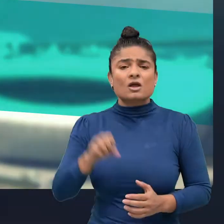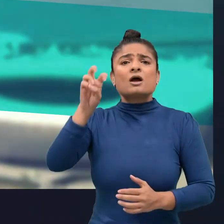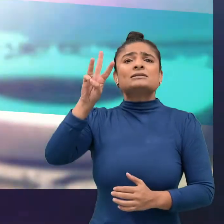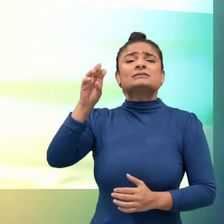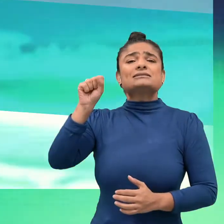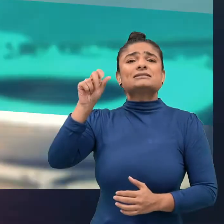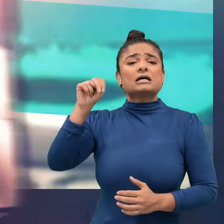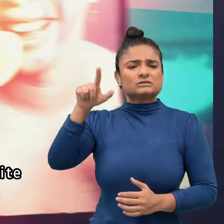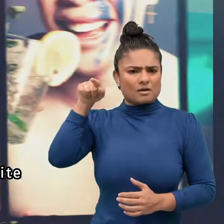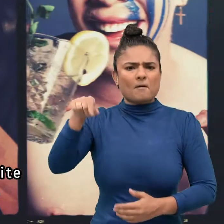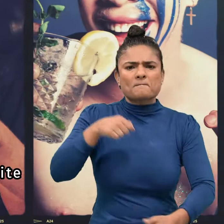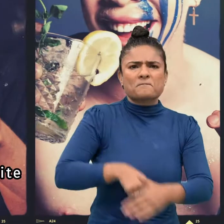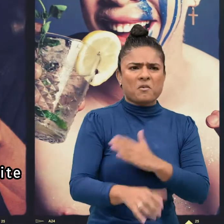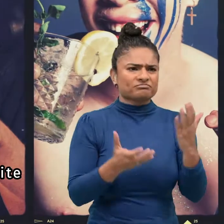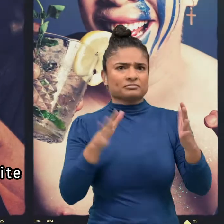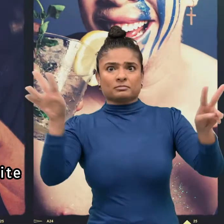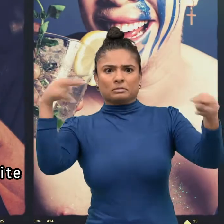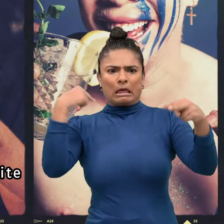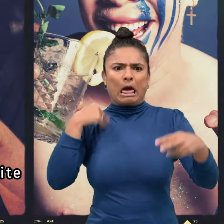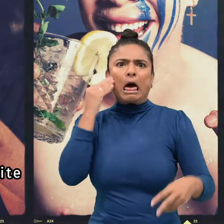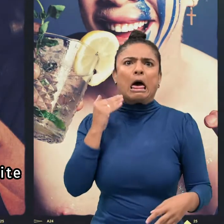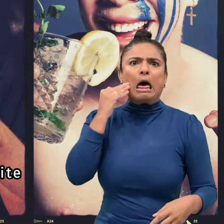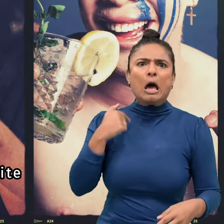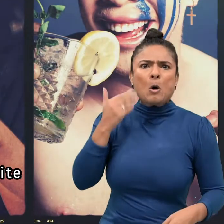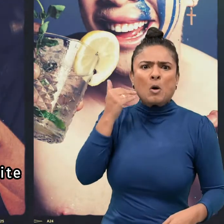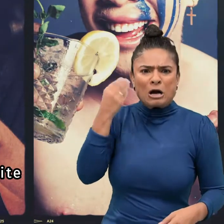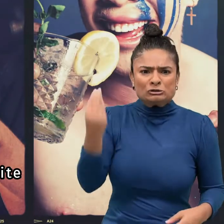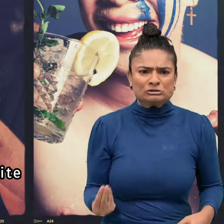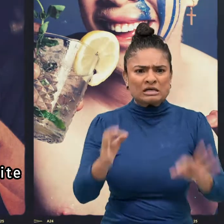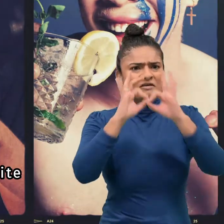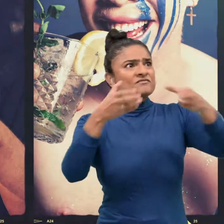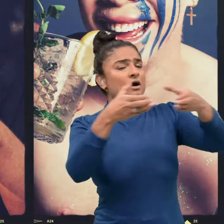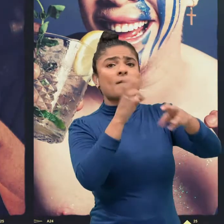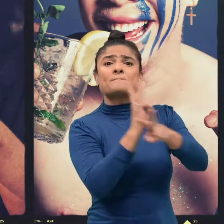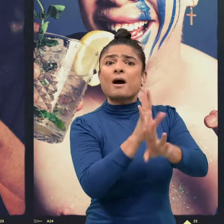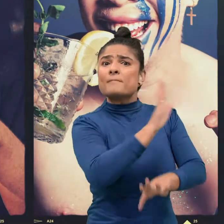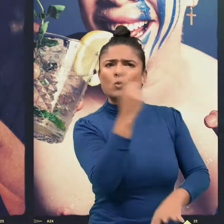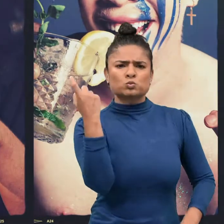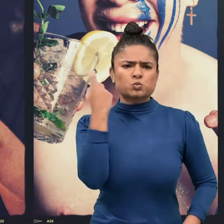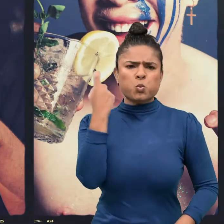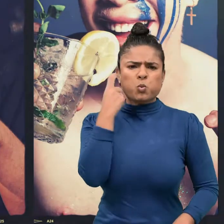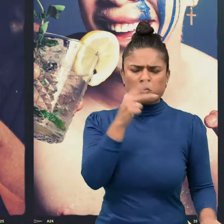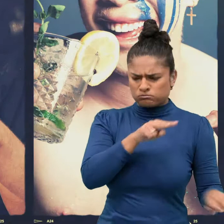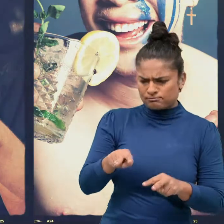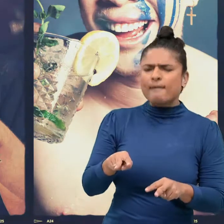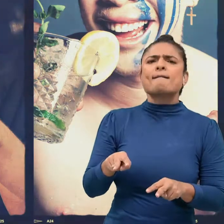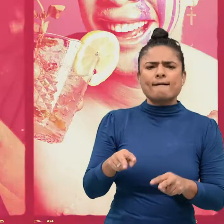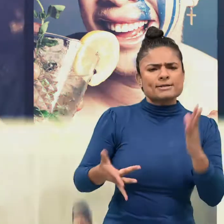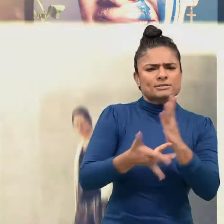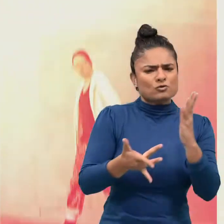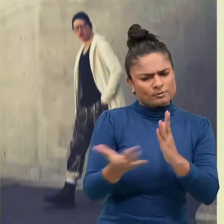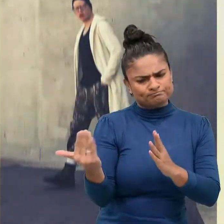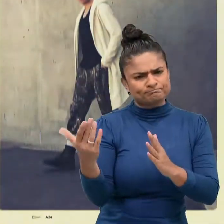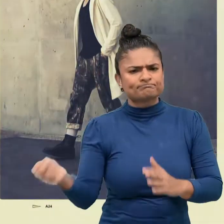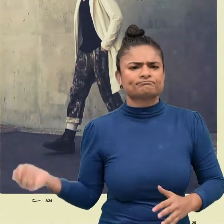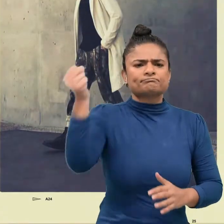When Sanele was little, strangers would assume he was a white child in the care of a black nanny. In fact, his Zulu mother is a medical technologist